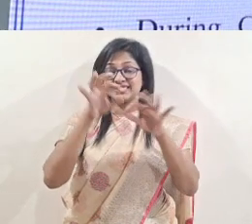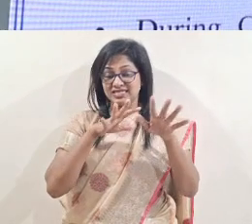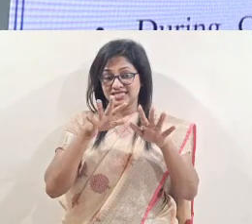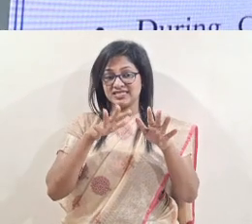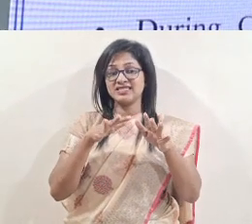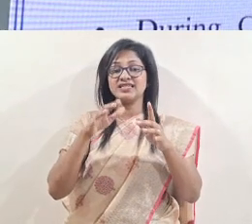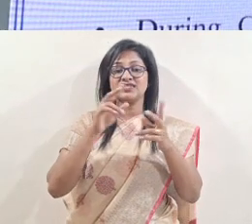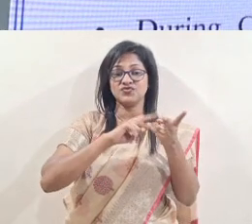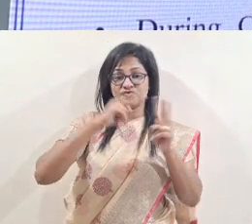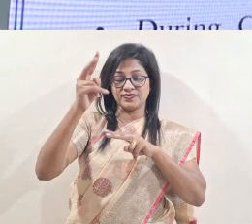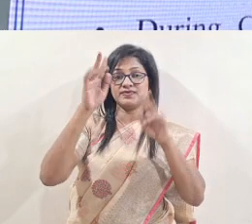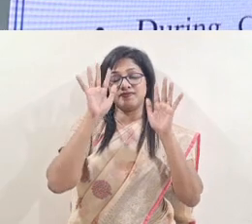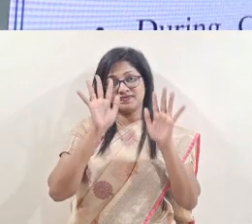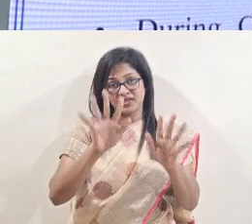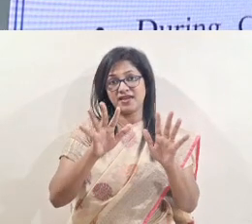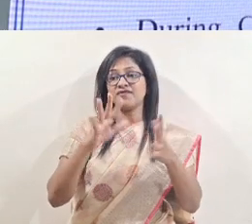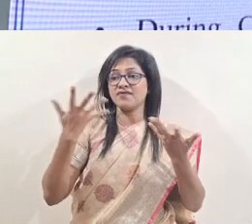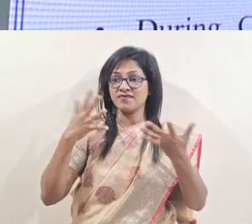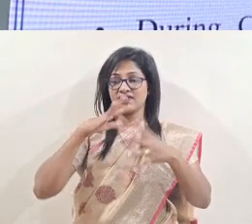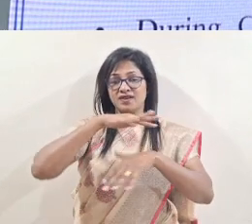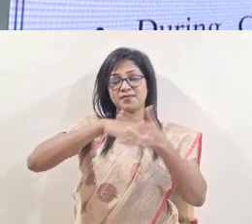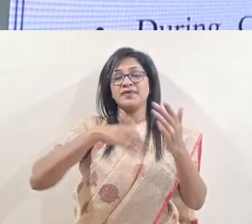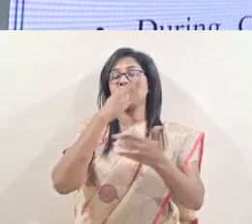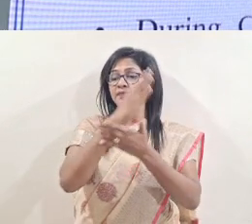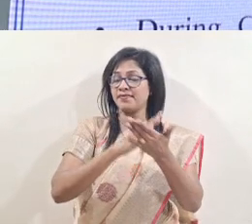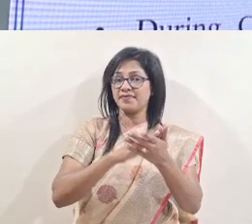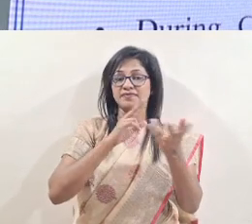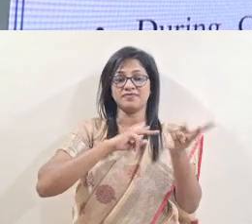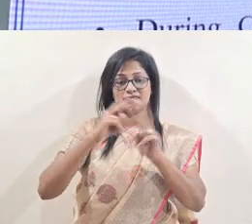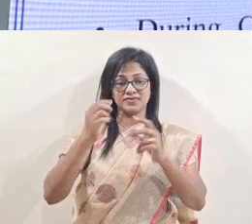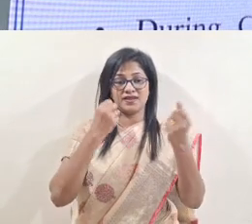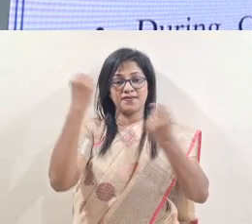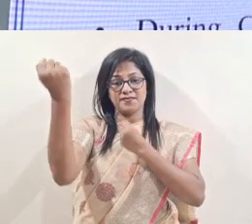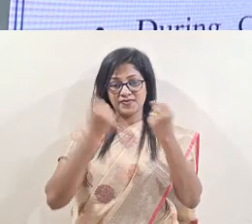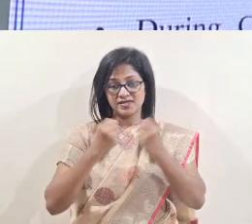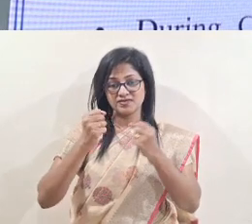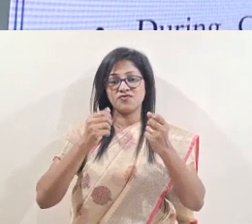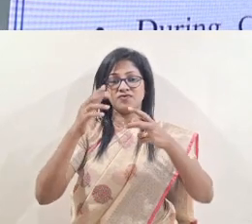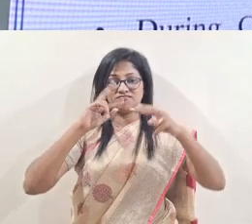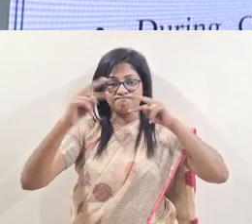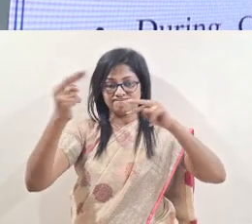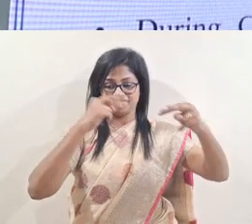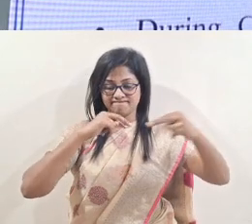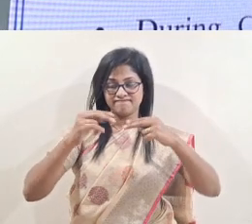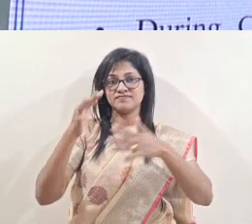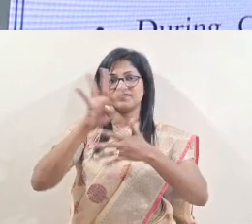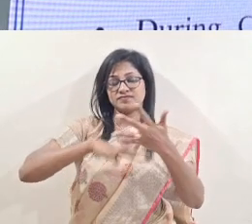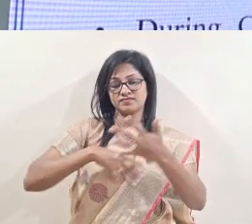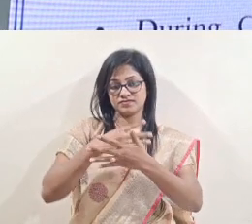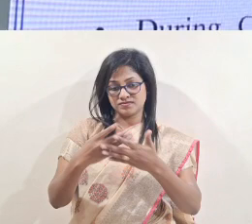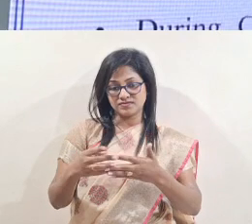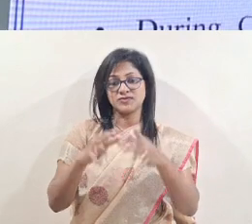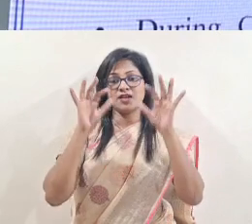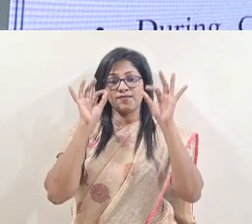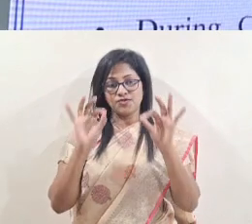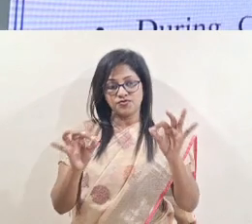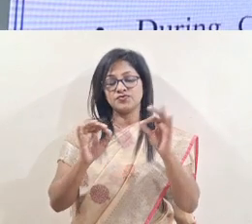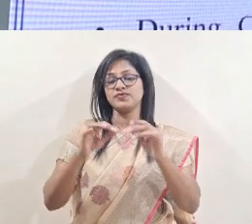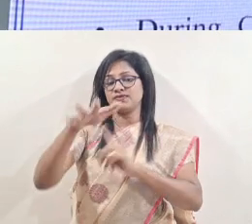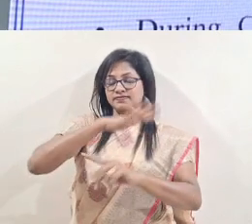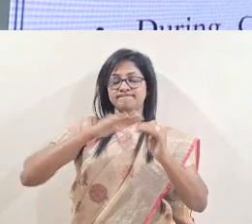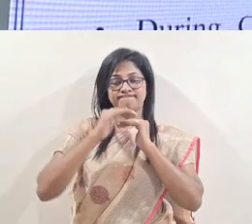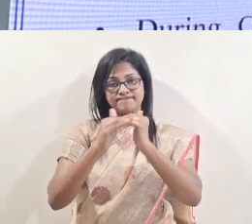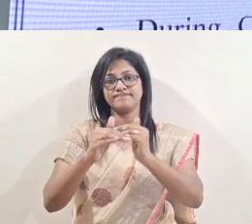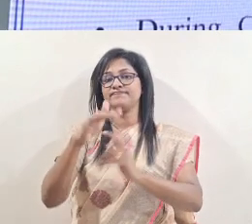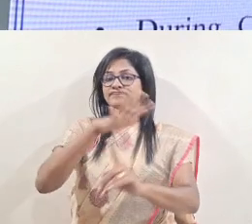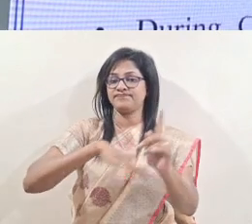the paratransit with buses through dynamic scheduling can be one of the solutions, so that we can create a mutually sustainable scenario despite